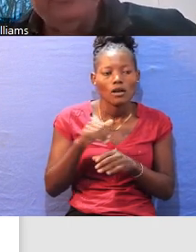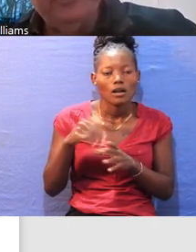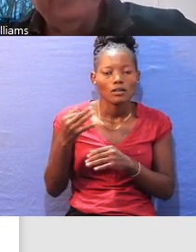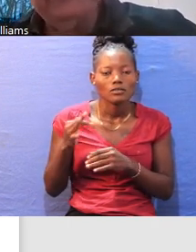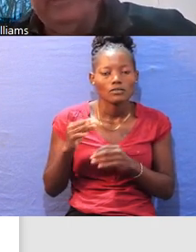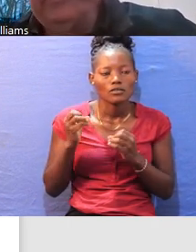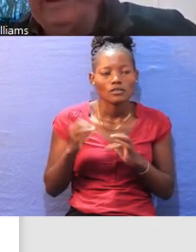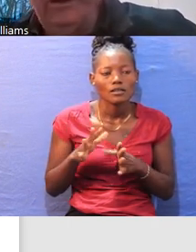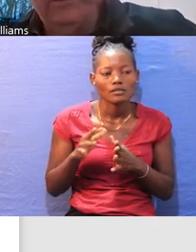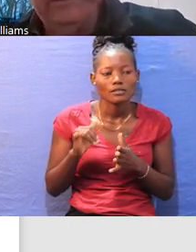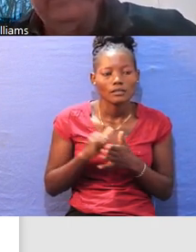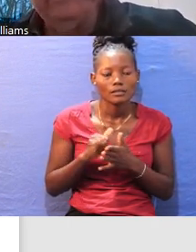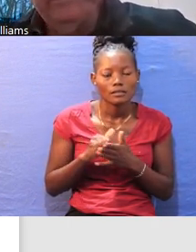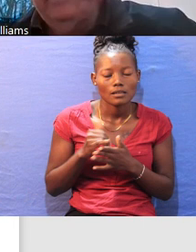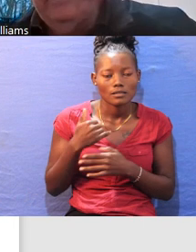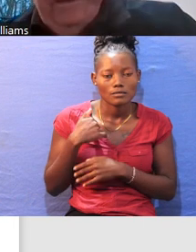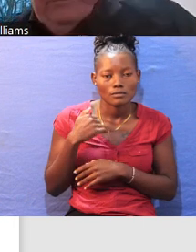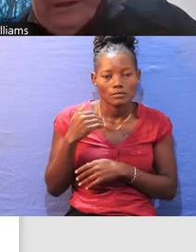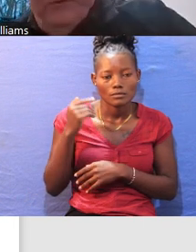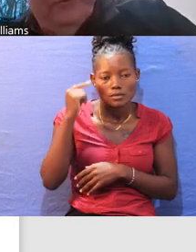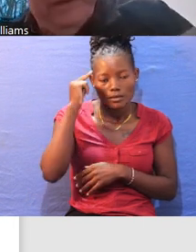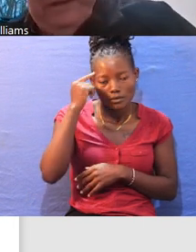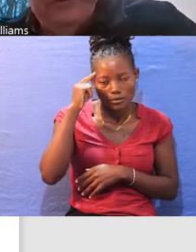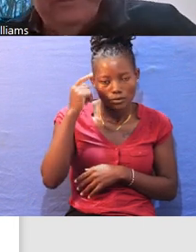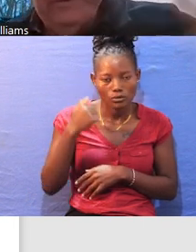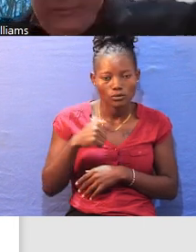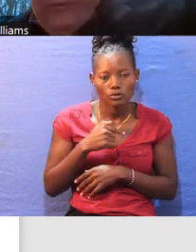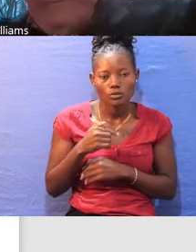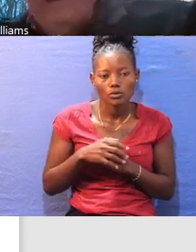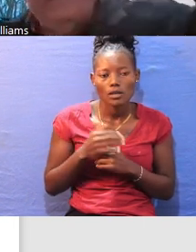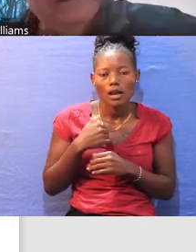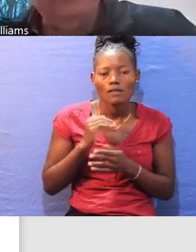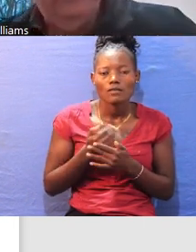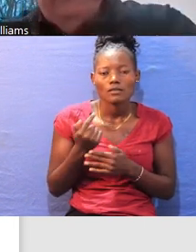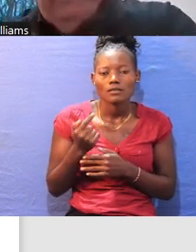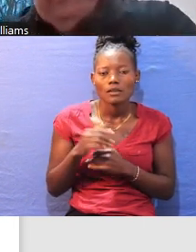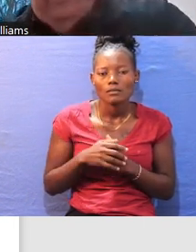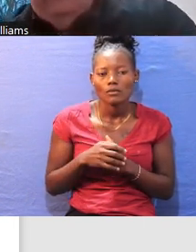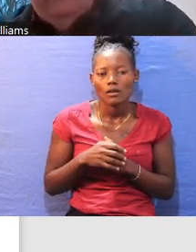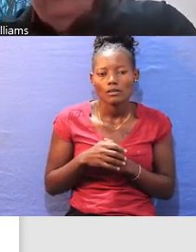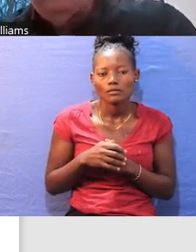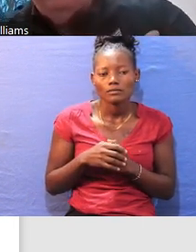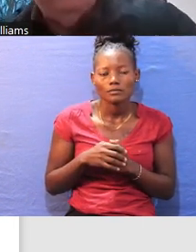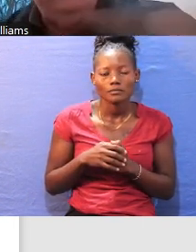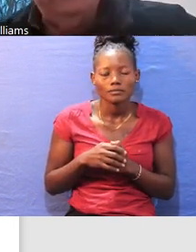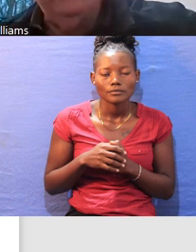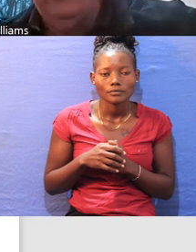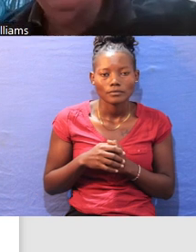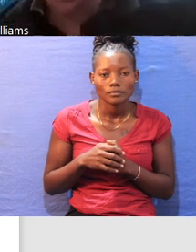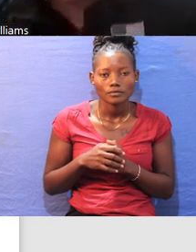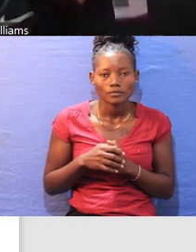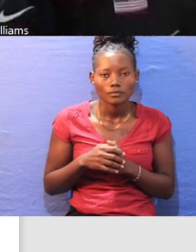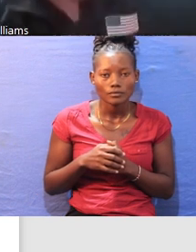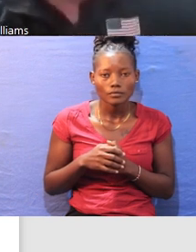My sprinters at UALR, we would have somebody hold their feet. It's real simple. And they put a weight behind their head or cross in front of their chest and